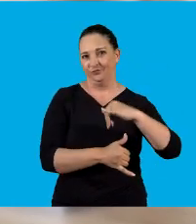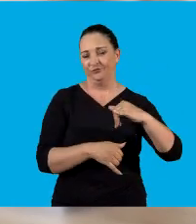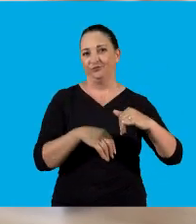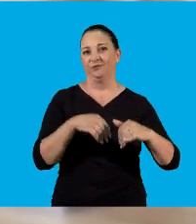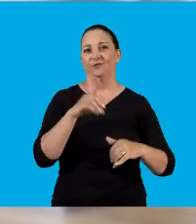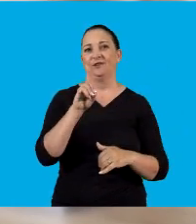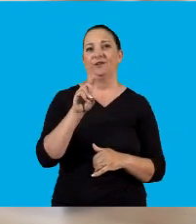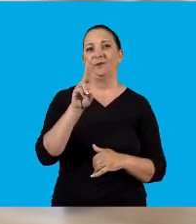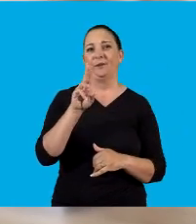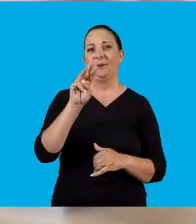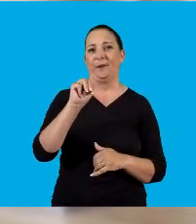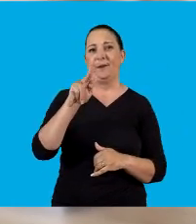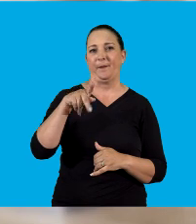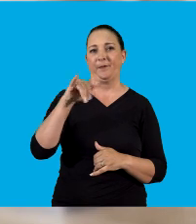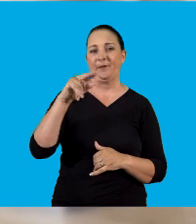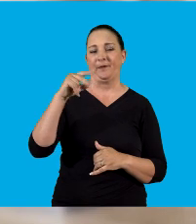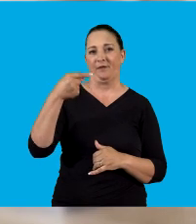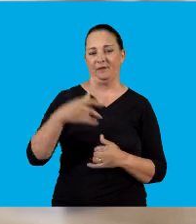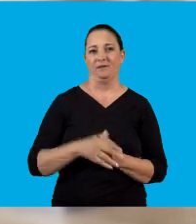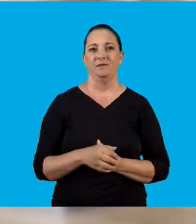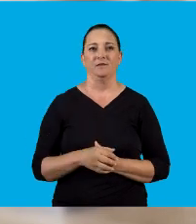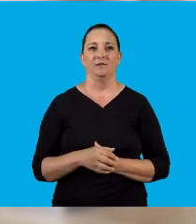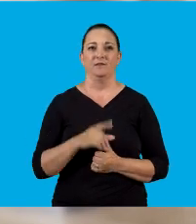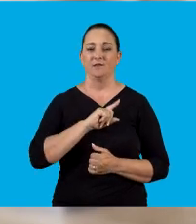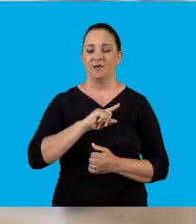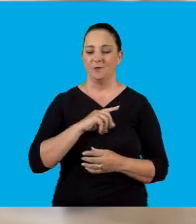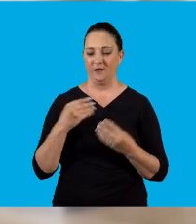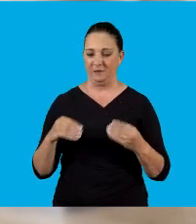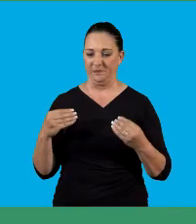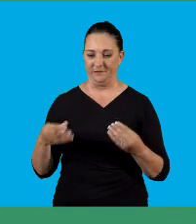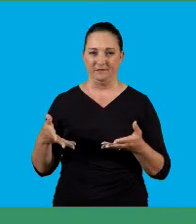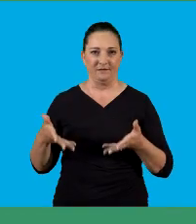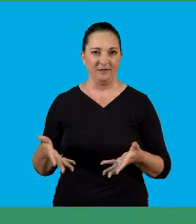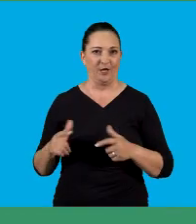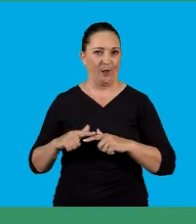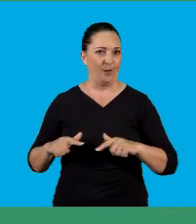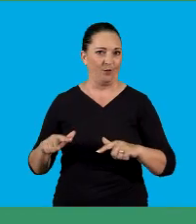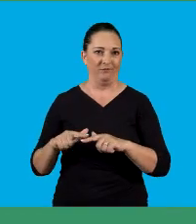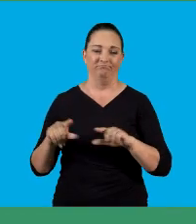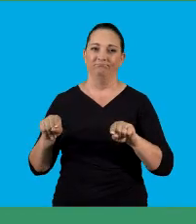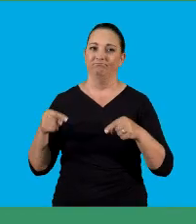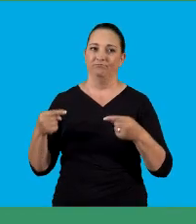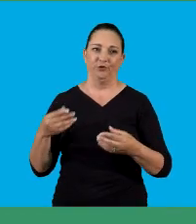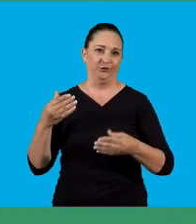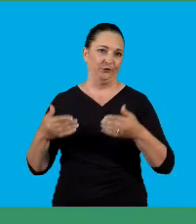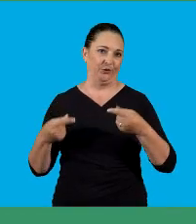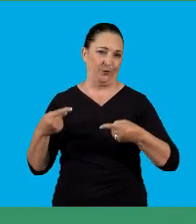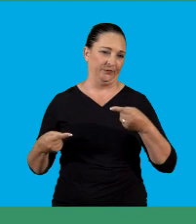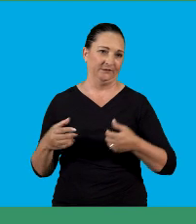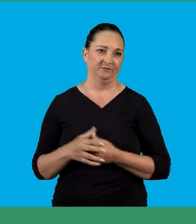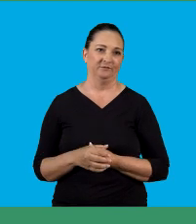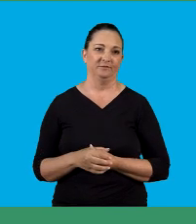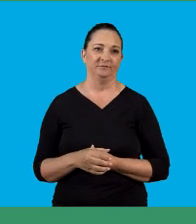would be dumping. They're dumping their products. So it makes our local businesses not to be able to compete. So